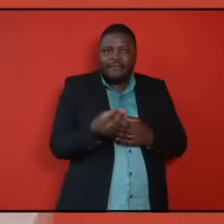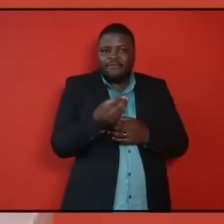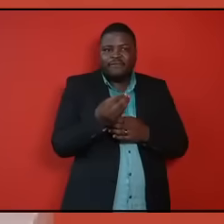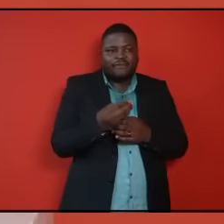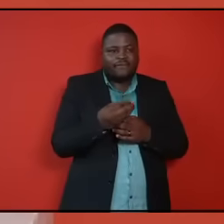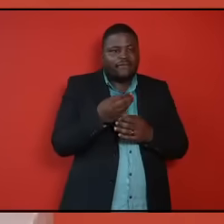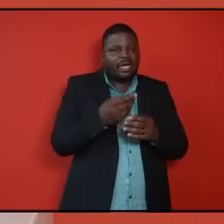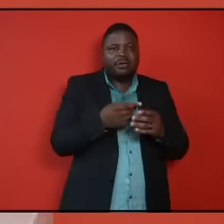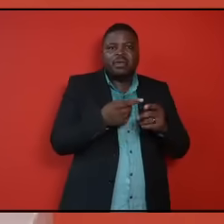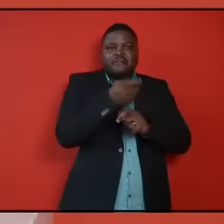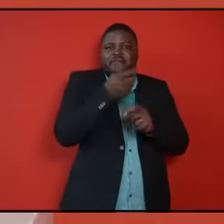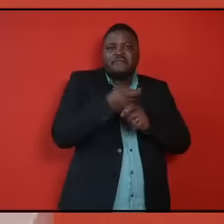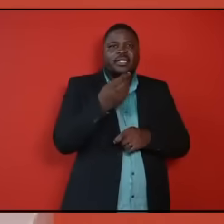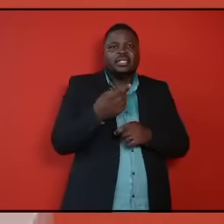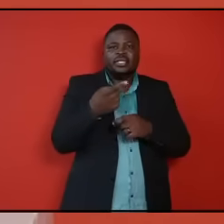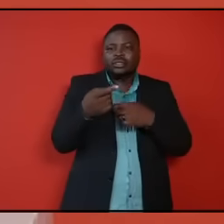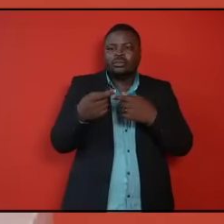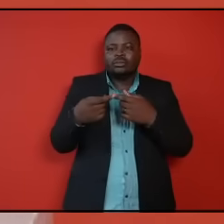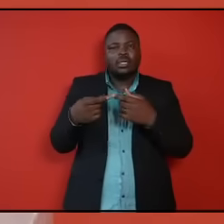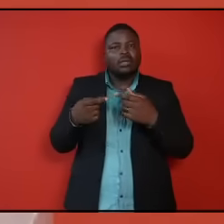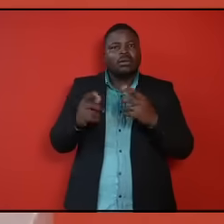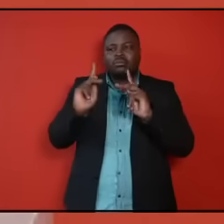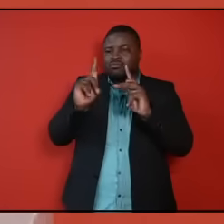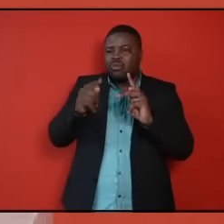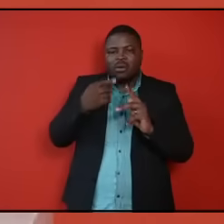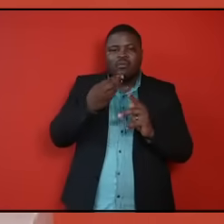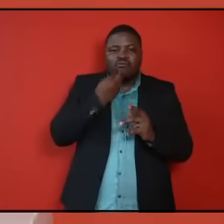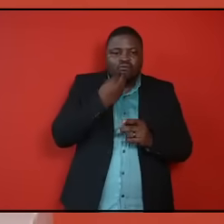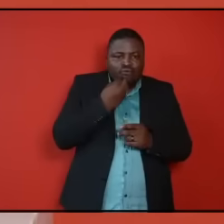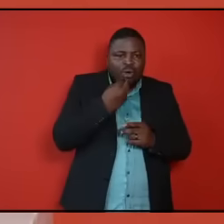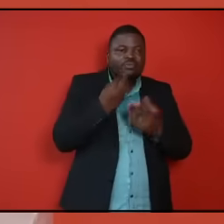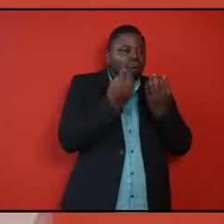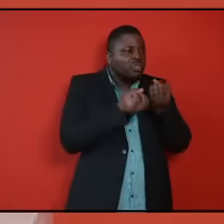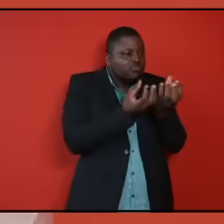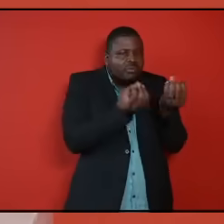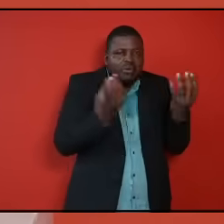are no soup kitchens. She said there are soup kitchens outside. There are no soup kitchens.